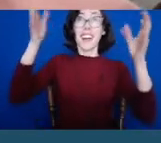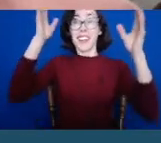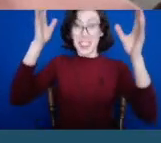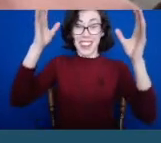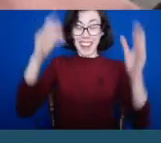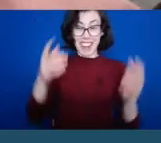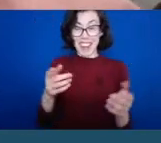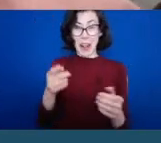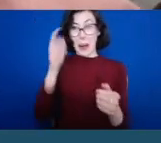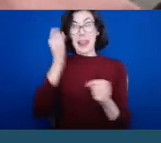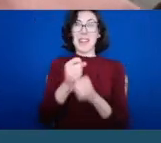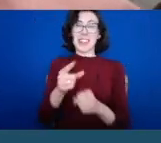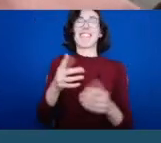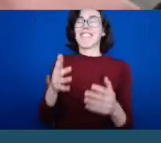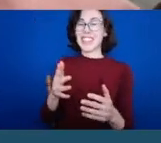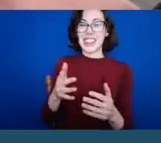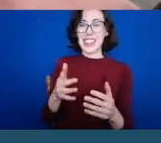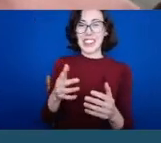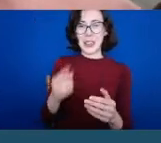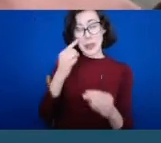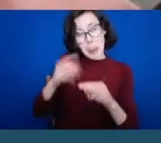that now and get a further idea about Joanne.